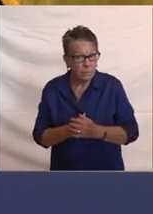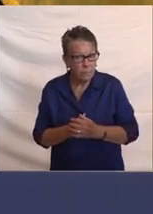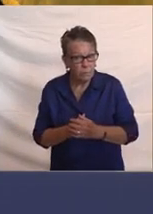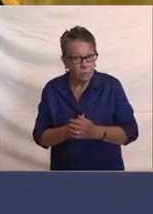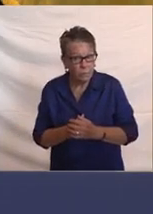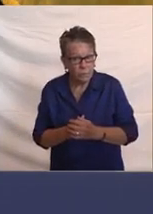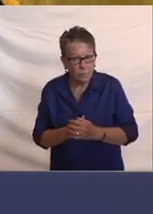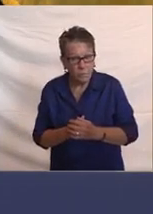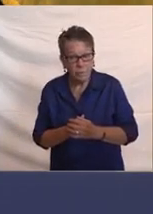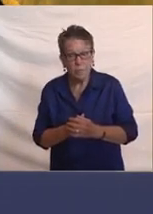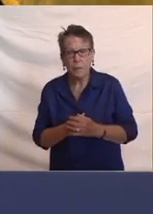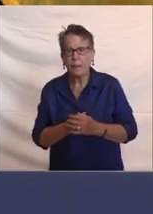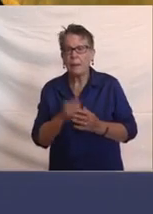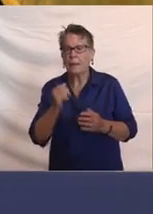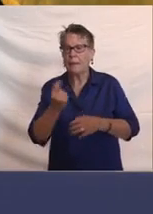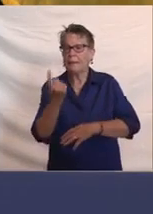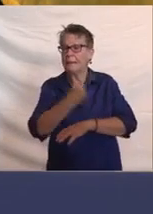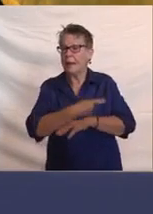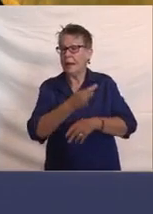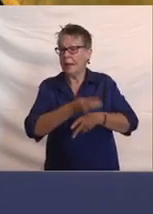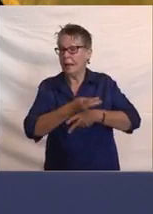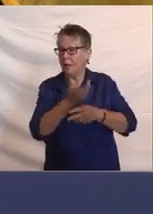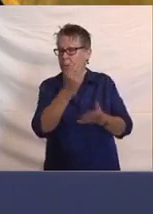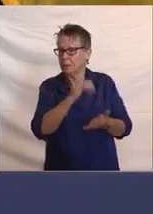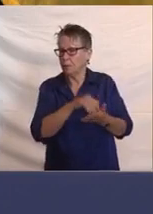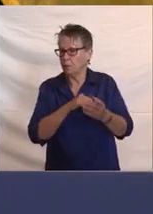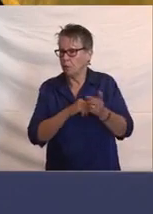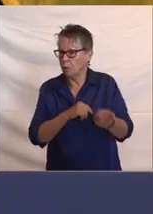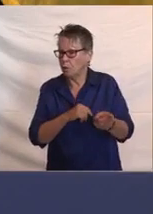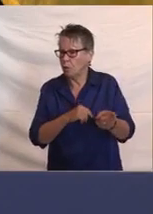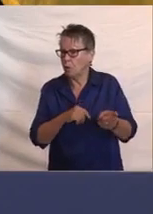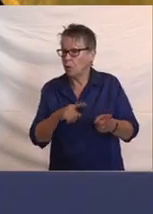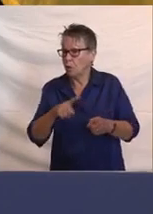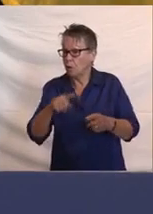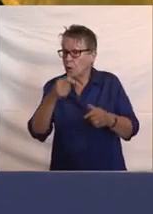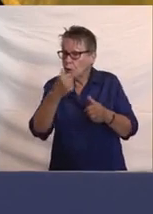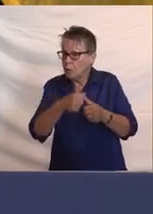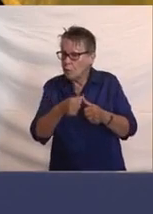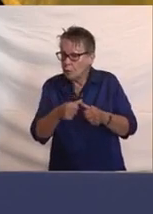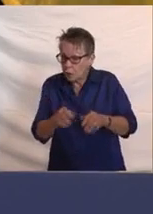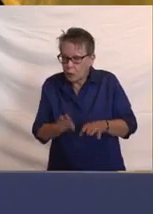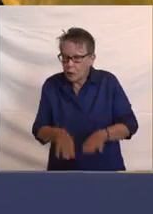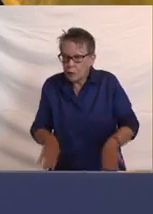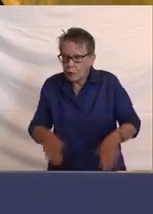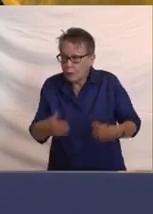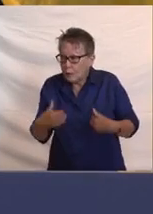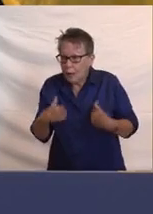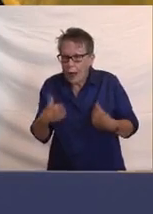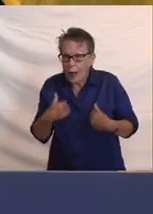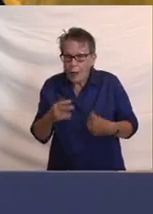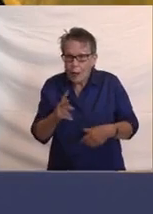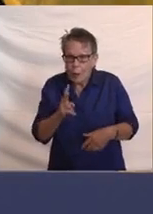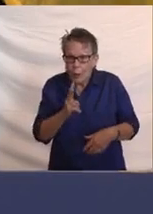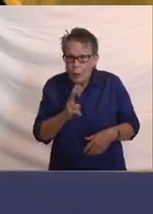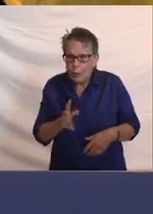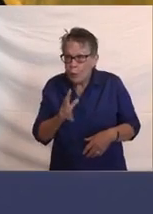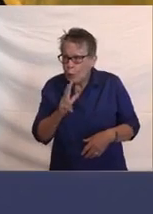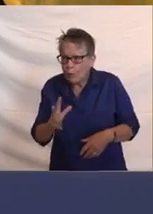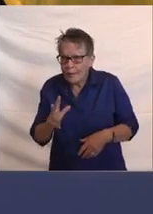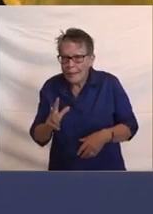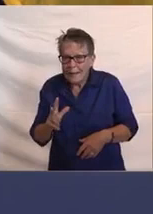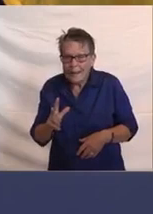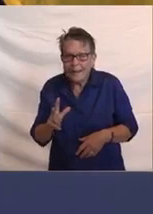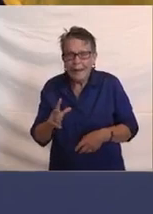especially remembering when they were about 2 years old, we know that it's not very easy necessarily